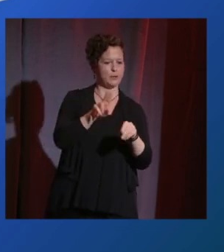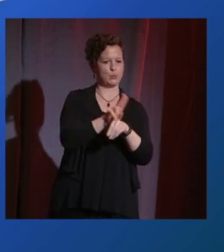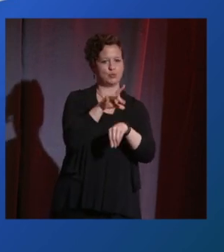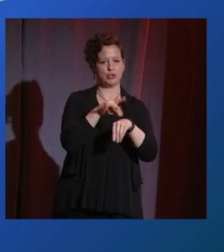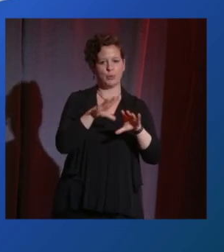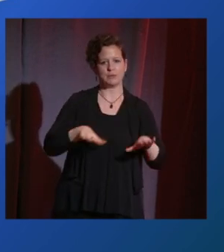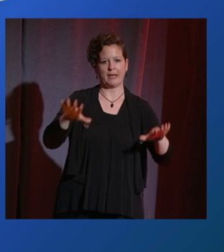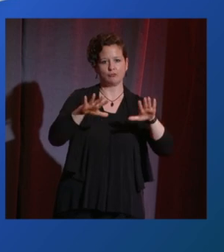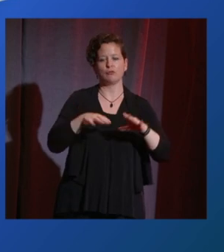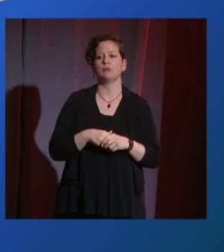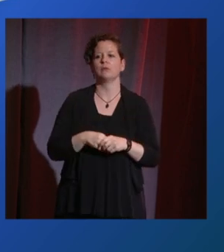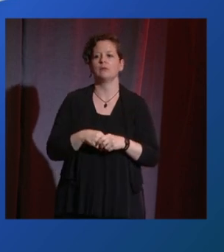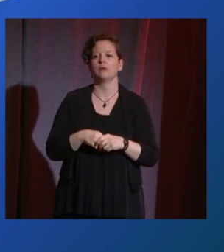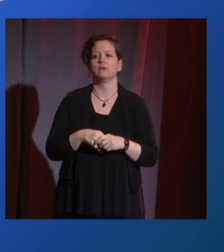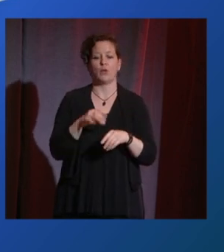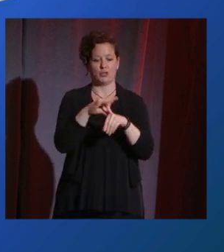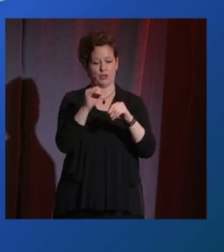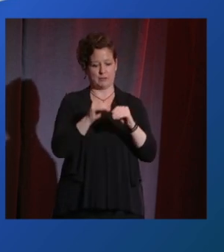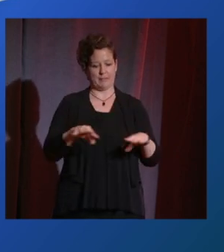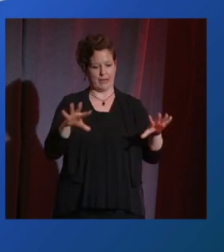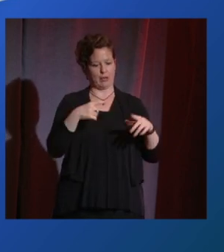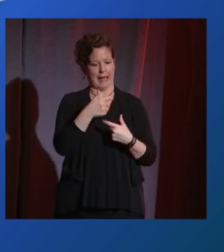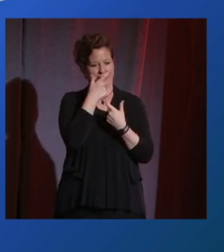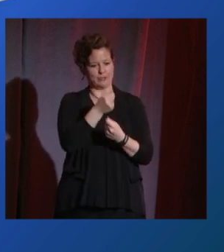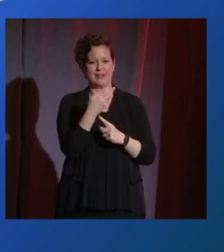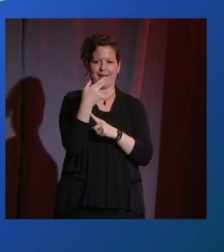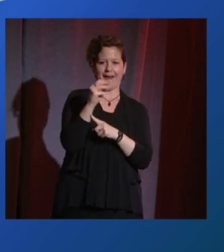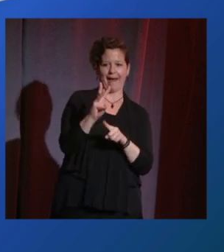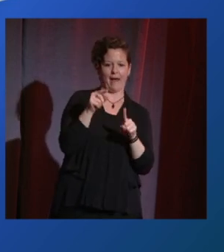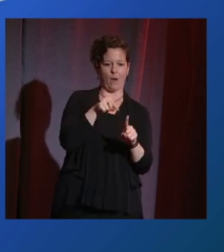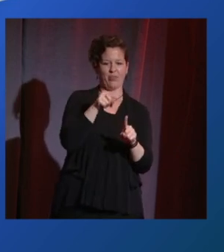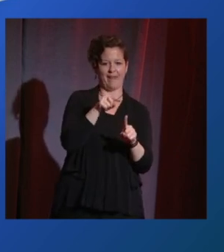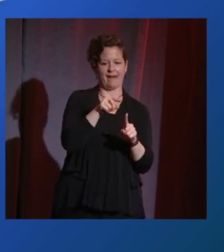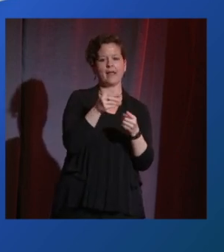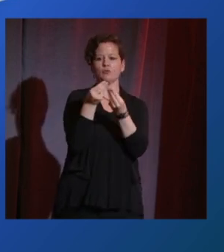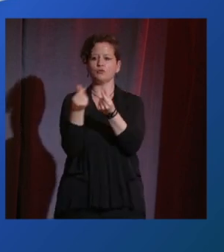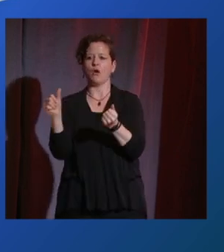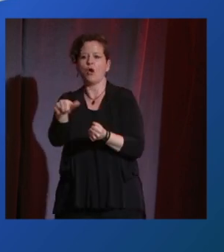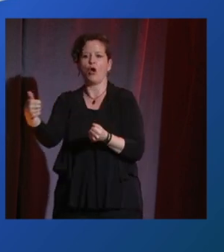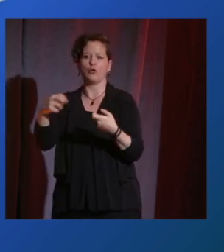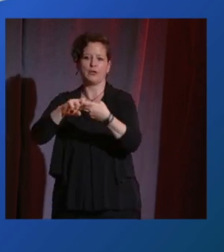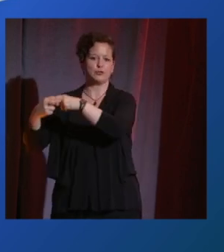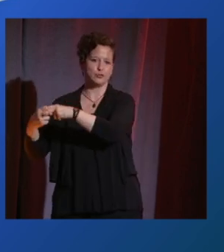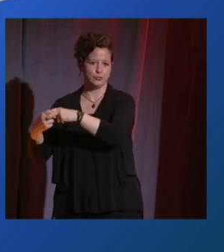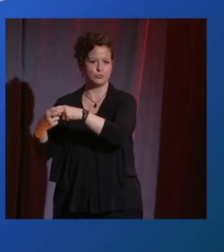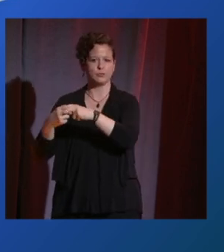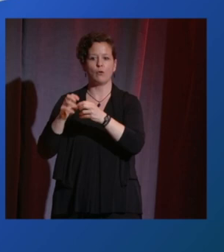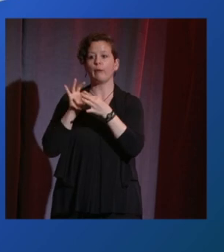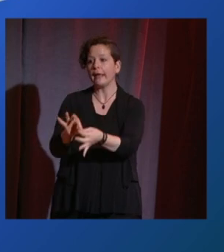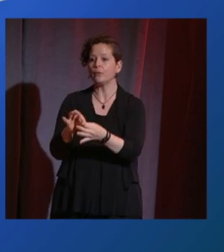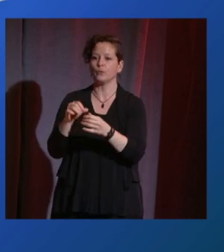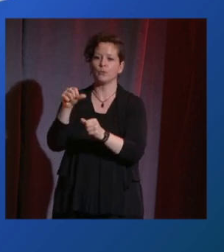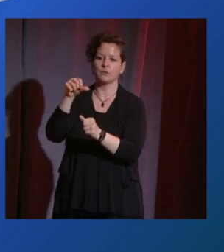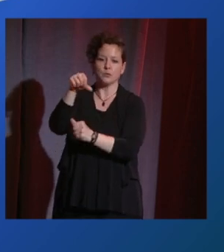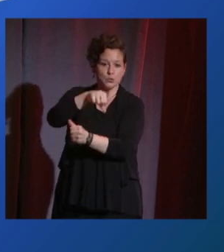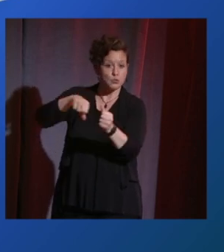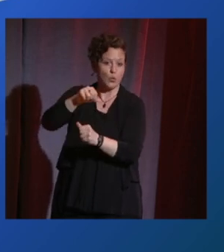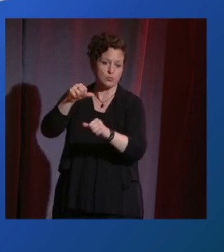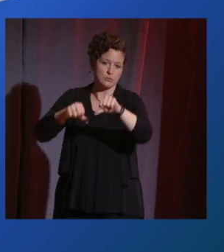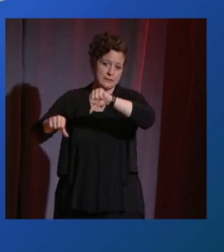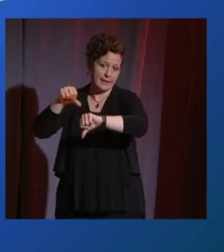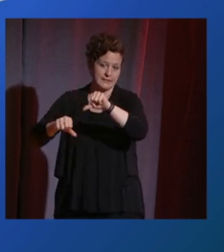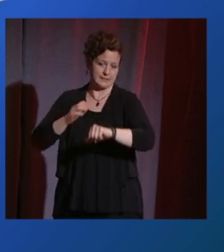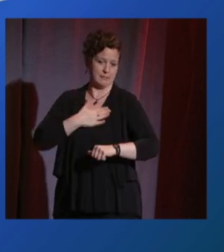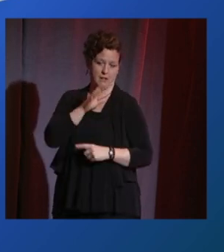with a means of how to solve issues that are relating to social sciences and